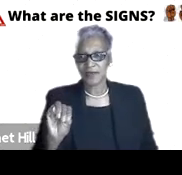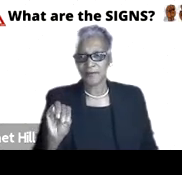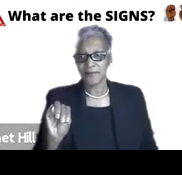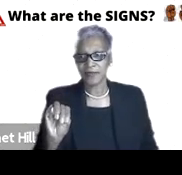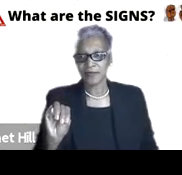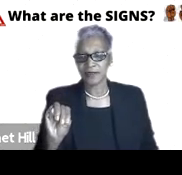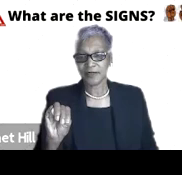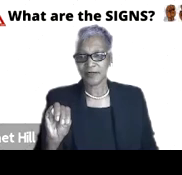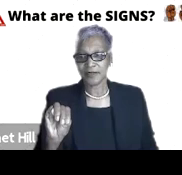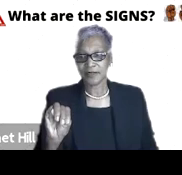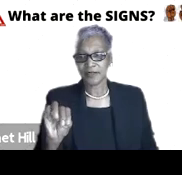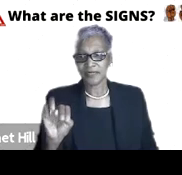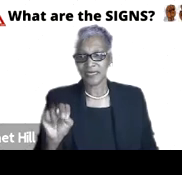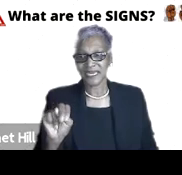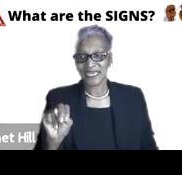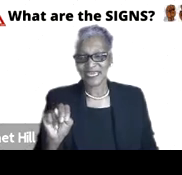M,